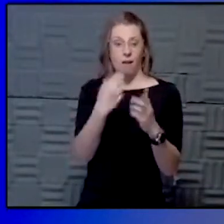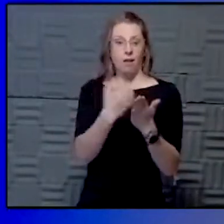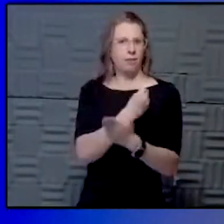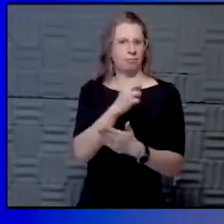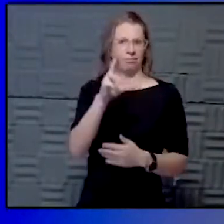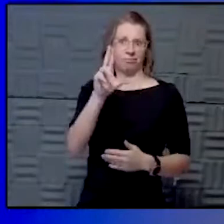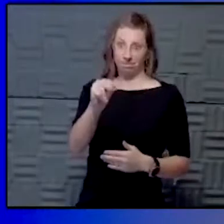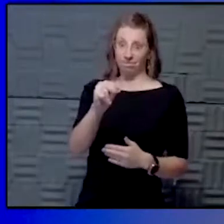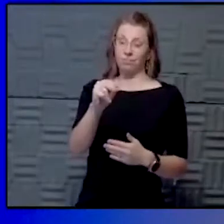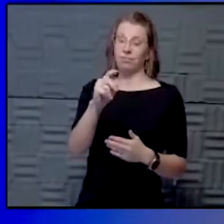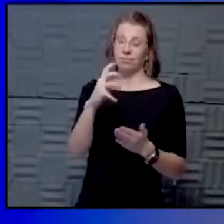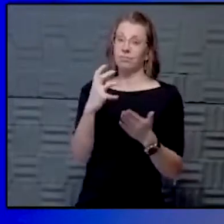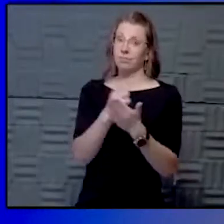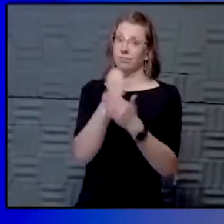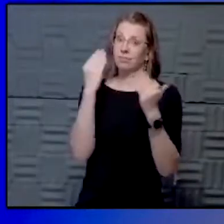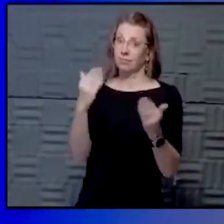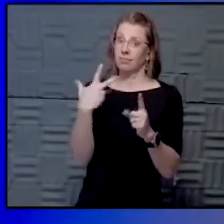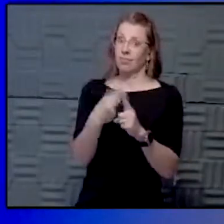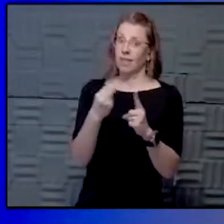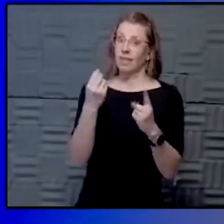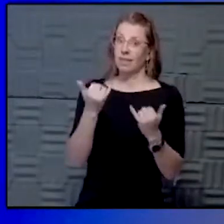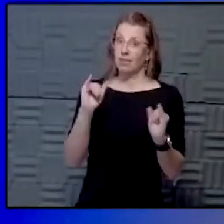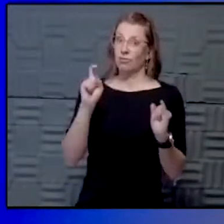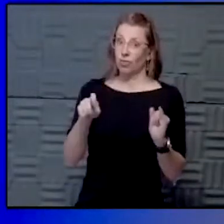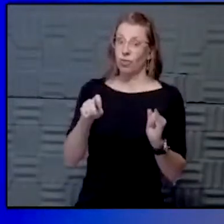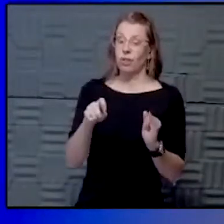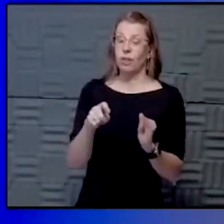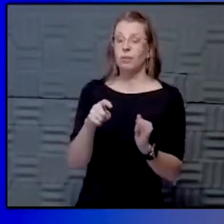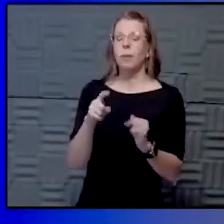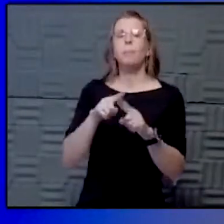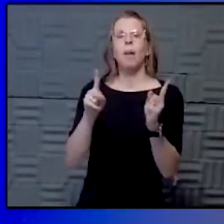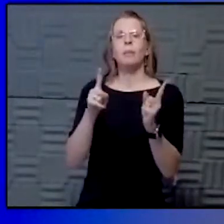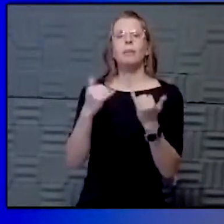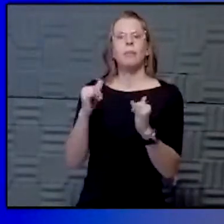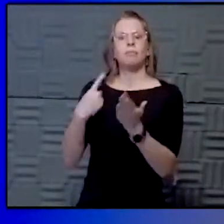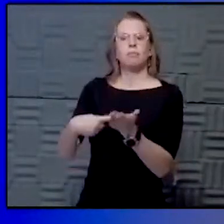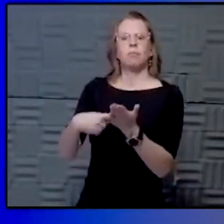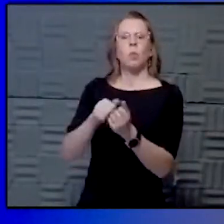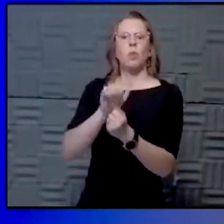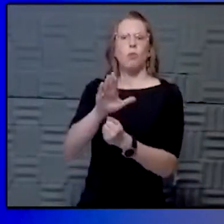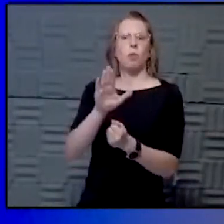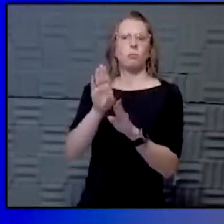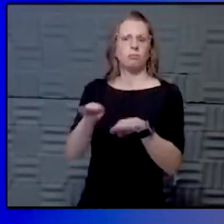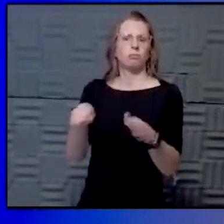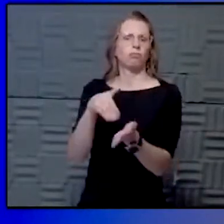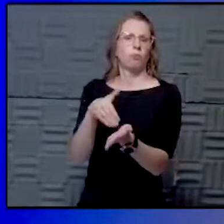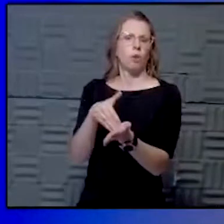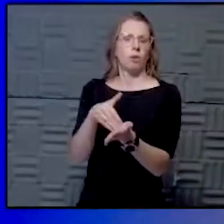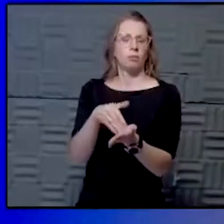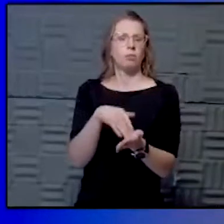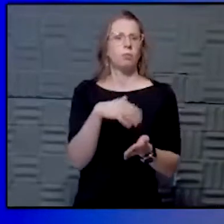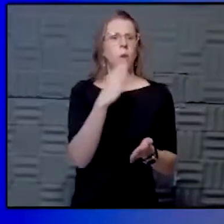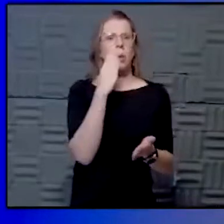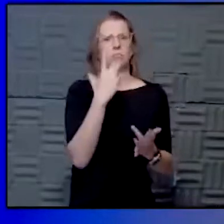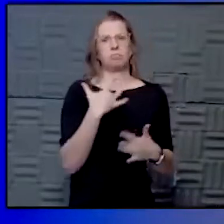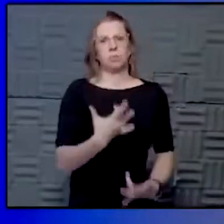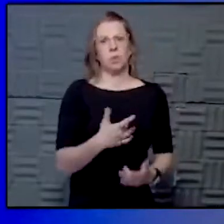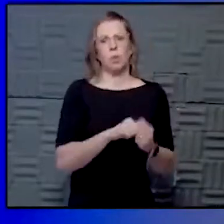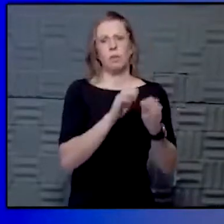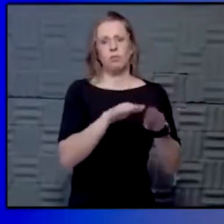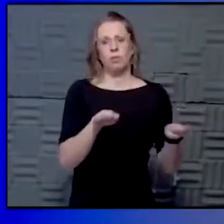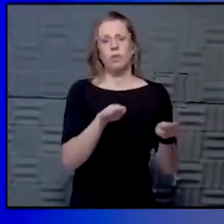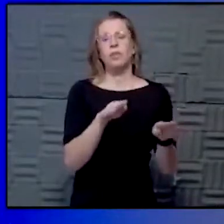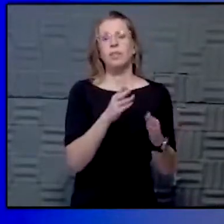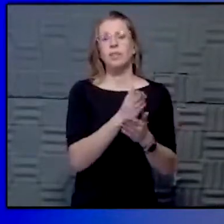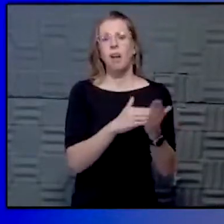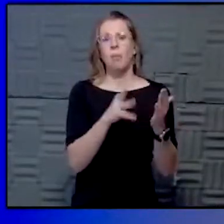your pediatrician. But we know that those things are common among children. A lot of children do grow out of